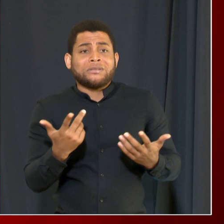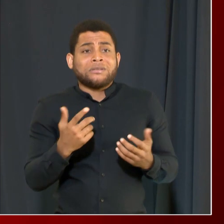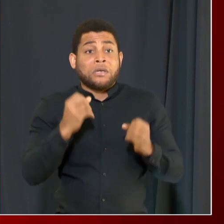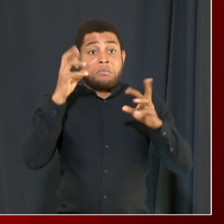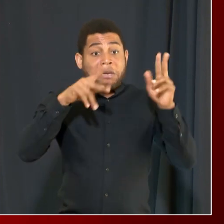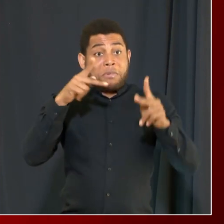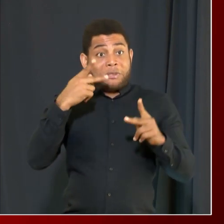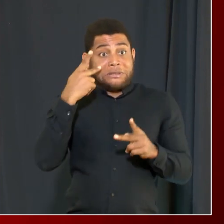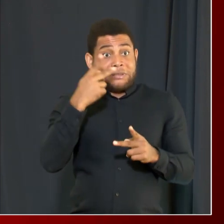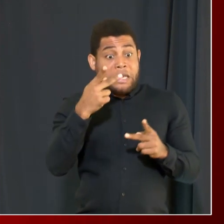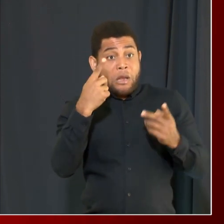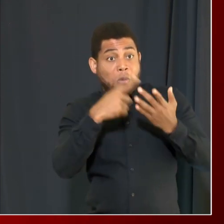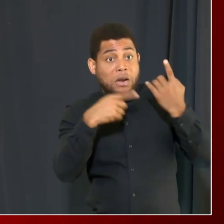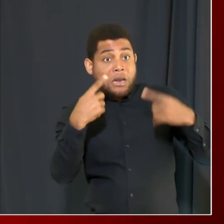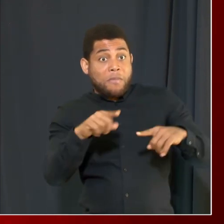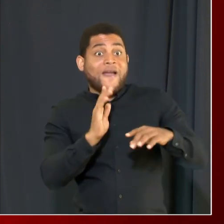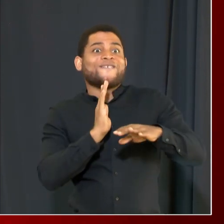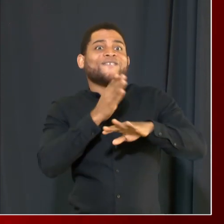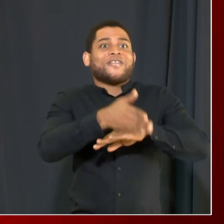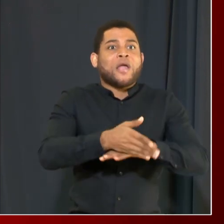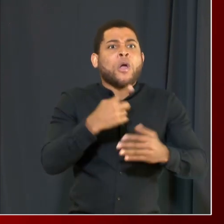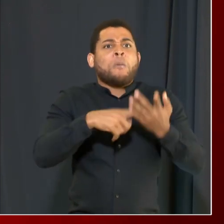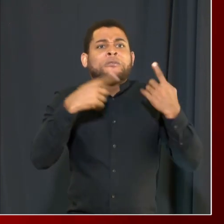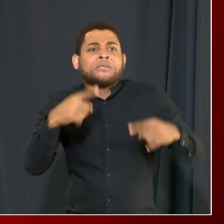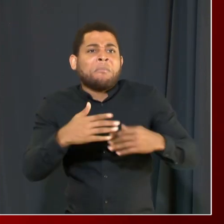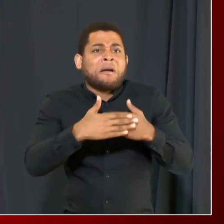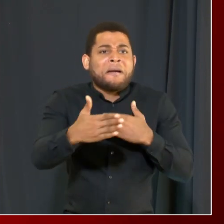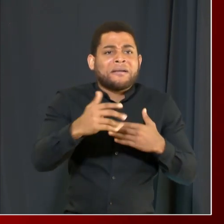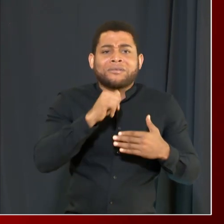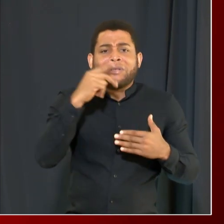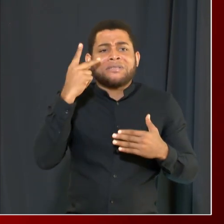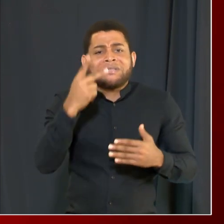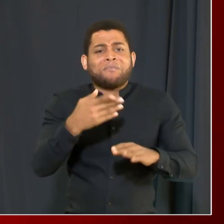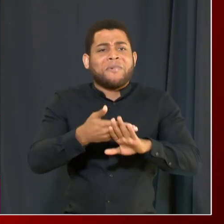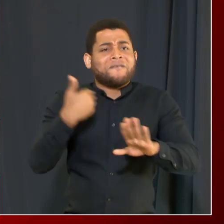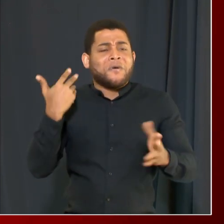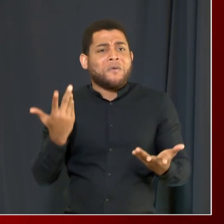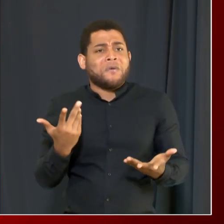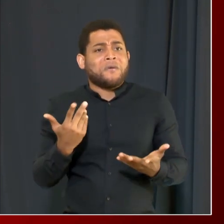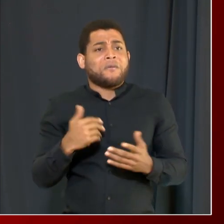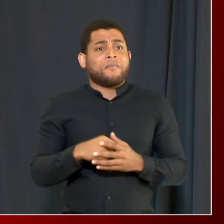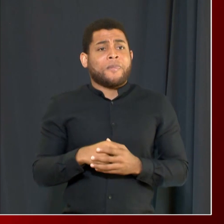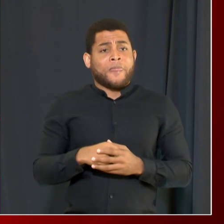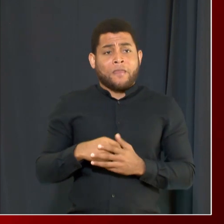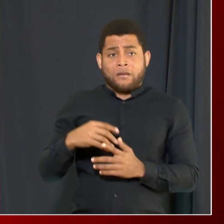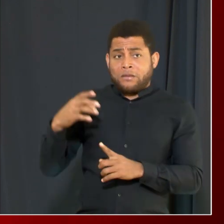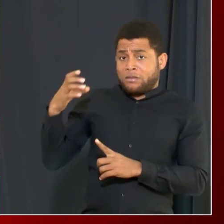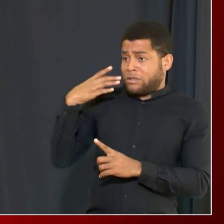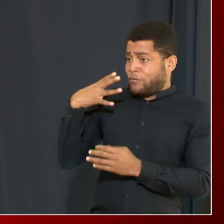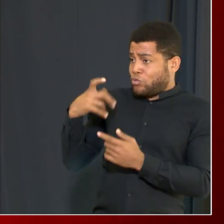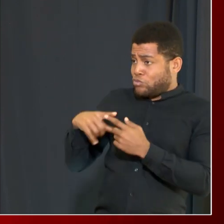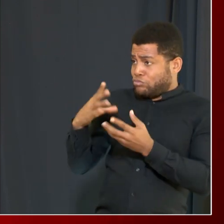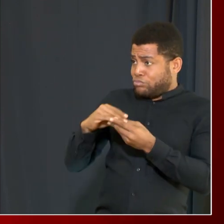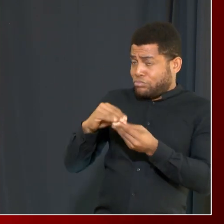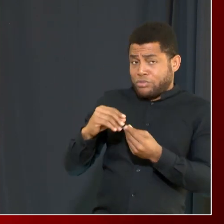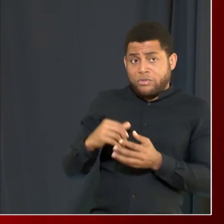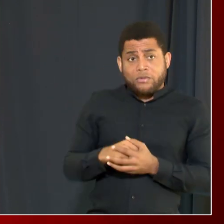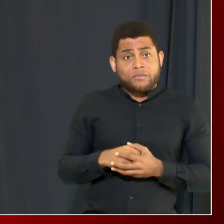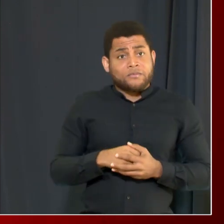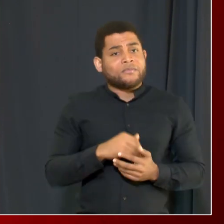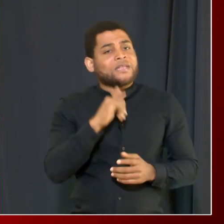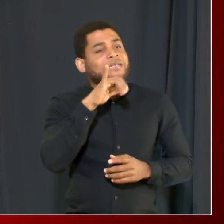wondering, what's going on in the neighborhood. We haven't seen this before. Chief, do you want to? Yes, sir. It's all of the